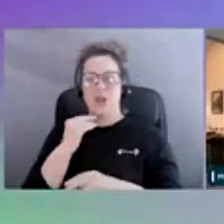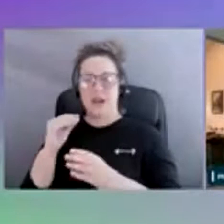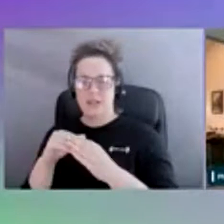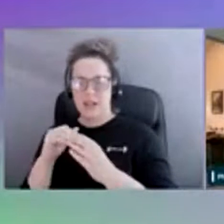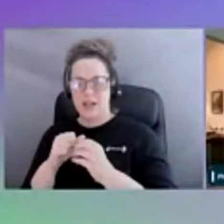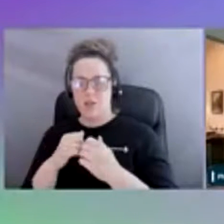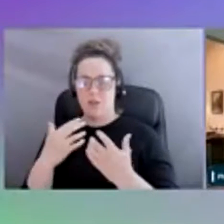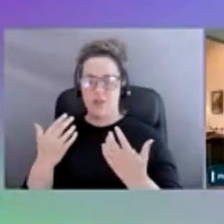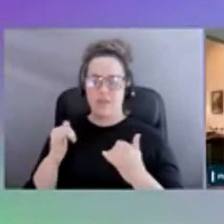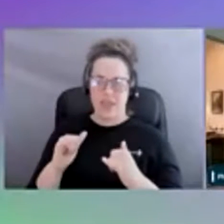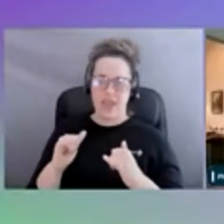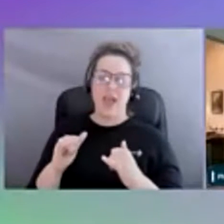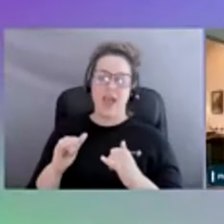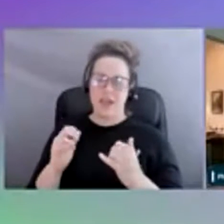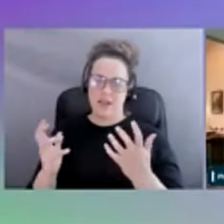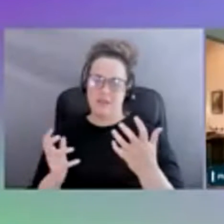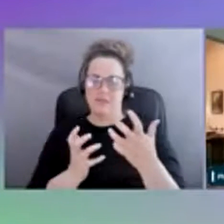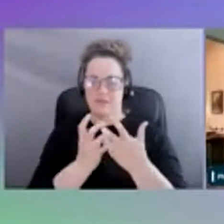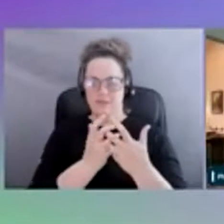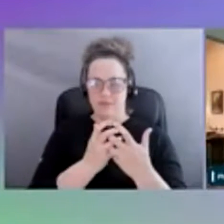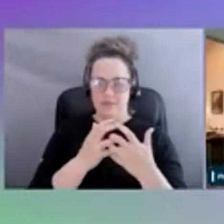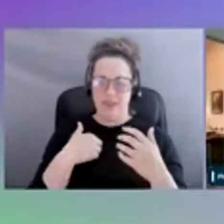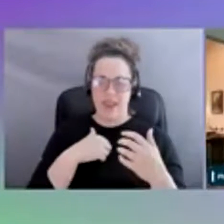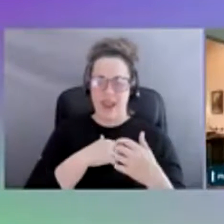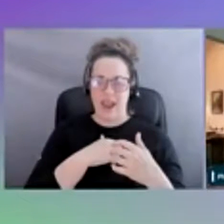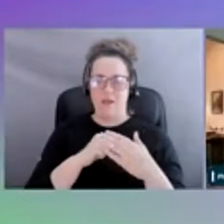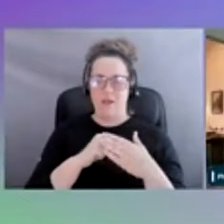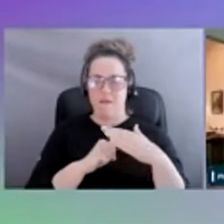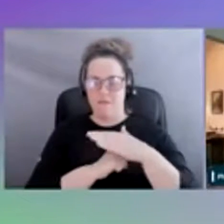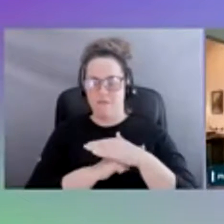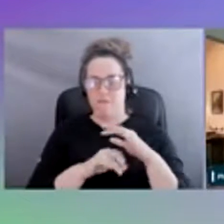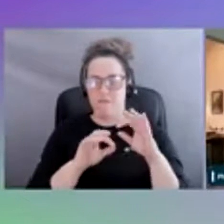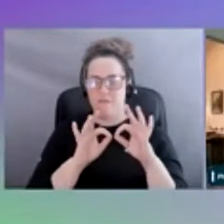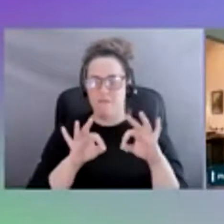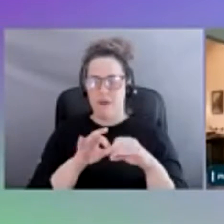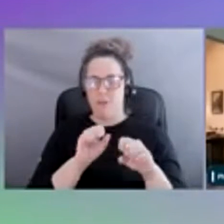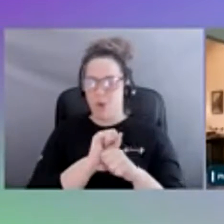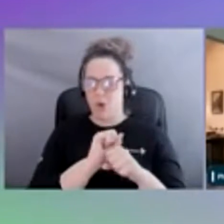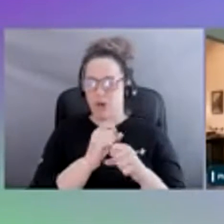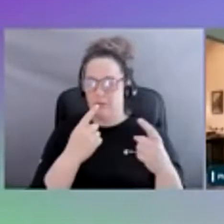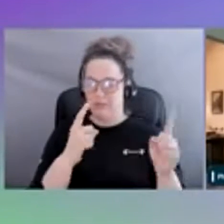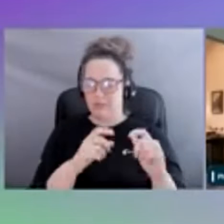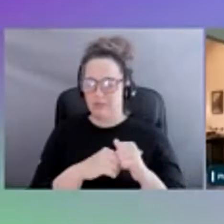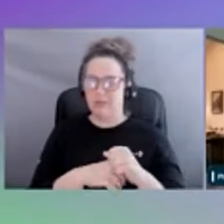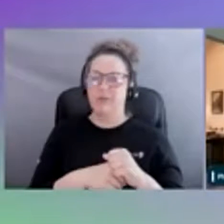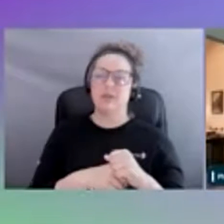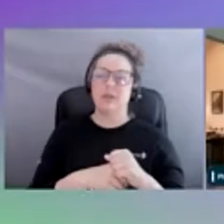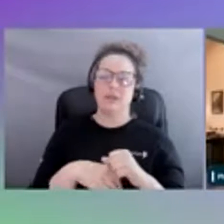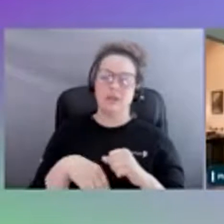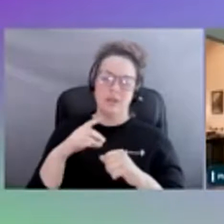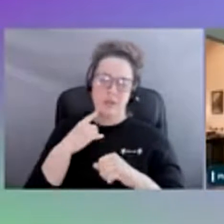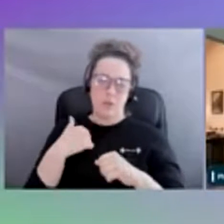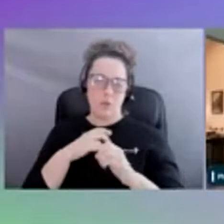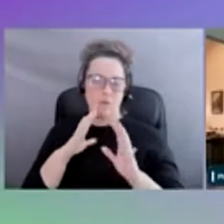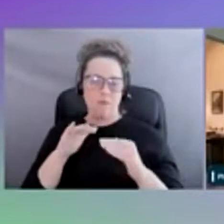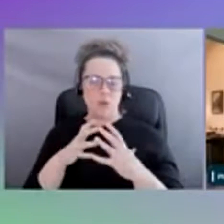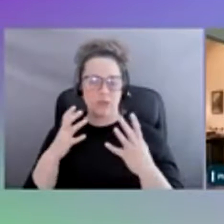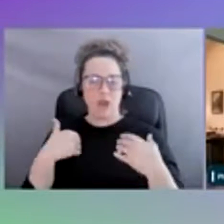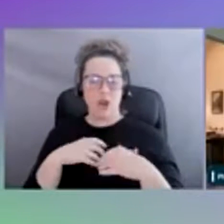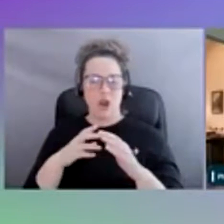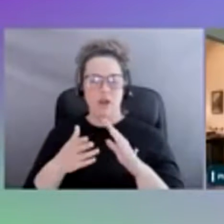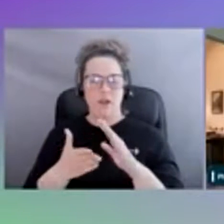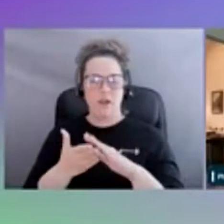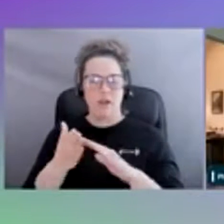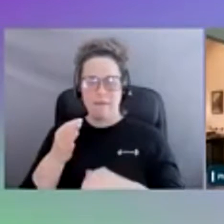our usability framework. So that took time to get there. Yeah, so we've been focusing a lot on